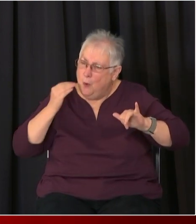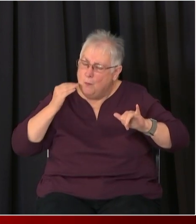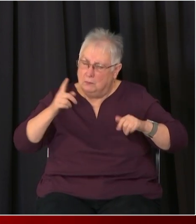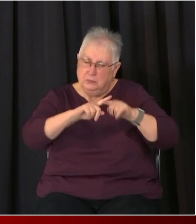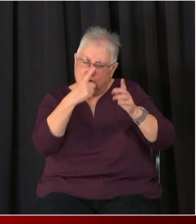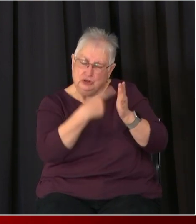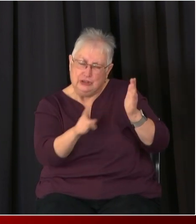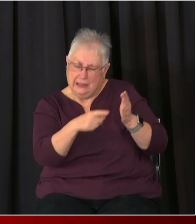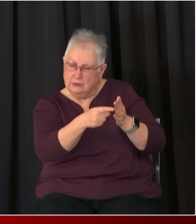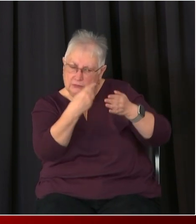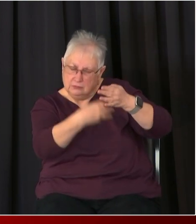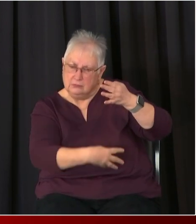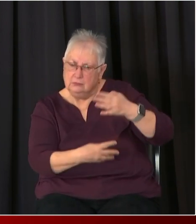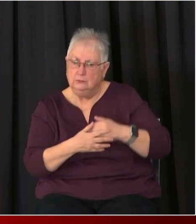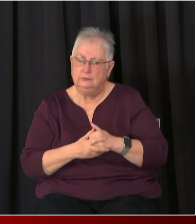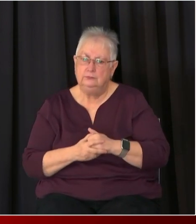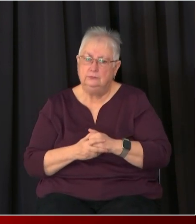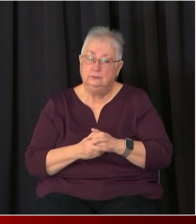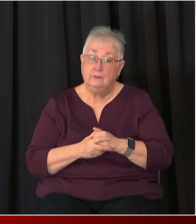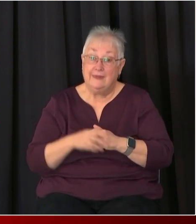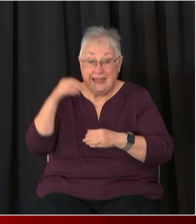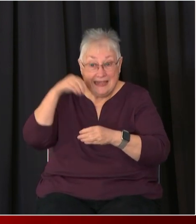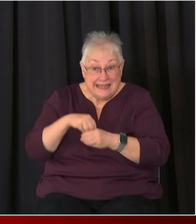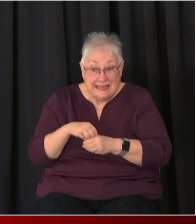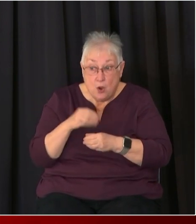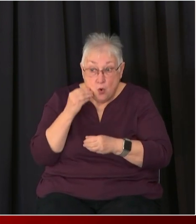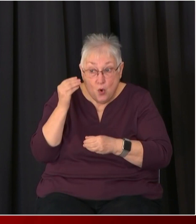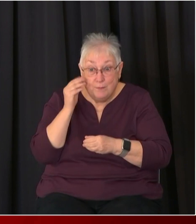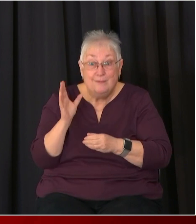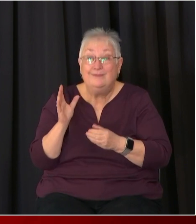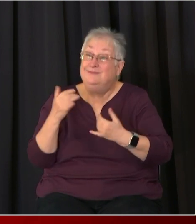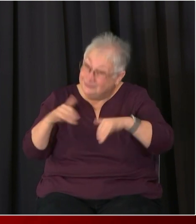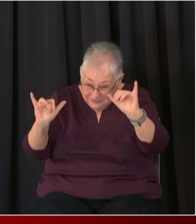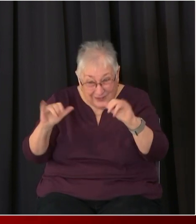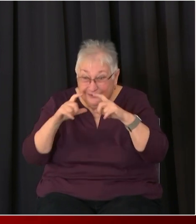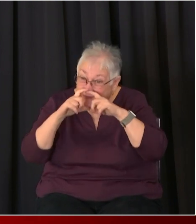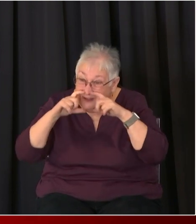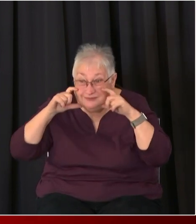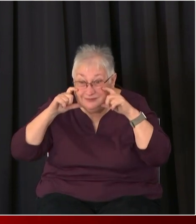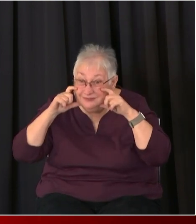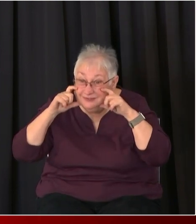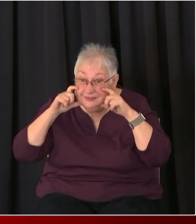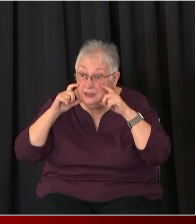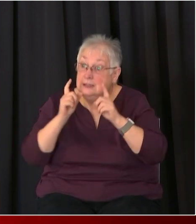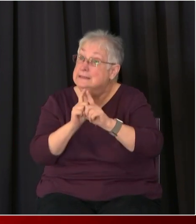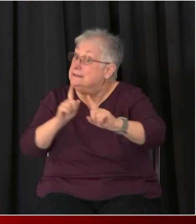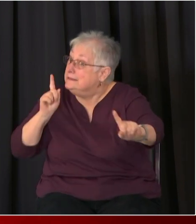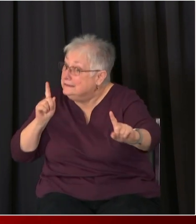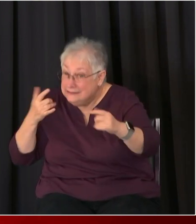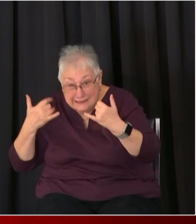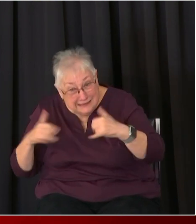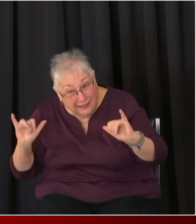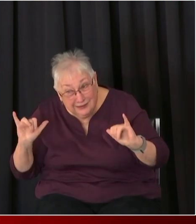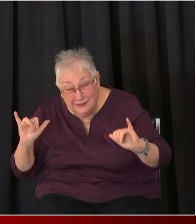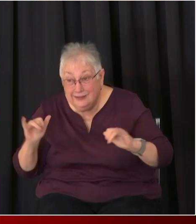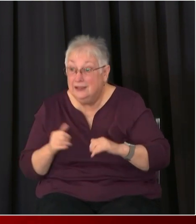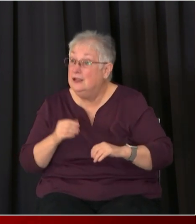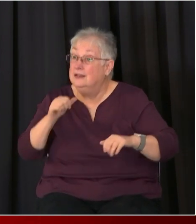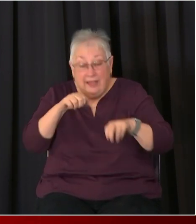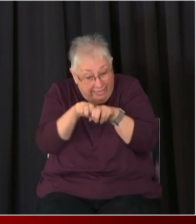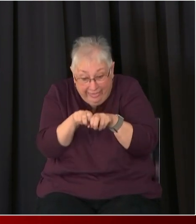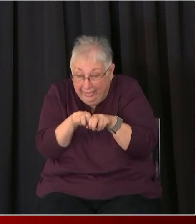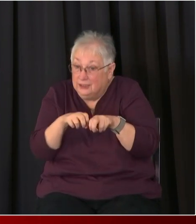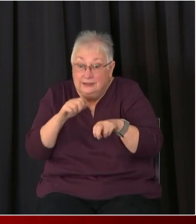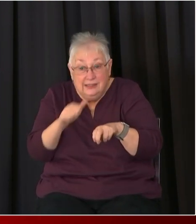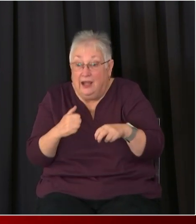again, practice good hand hygiene. And remember that outdoors is better than indoors, and avoid physical contact when greeting